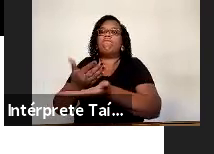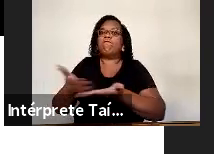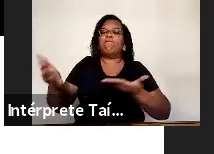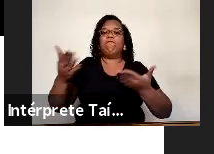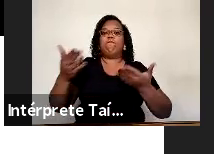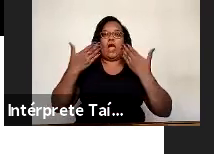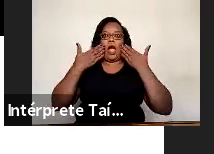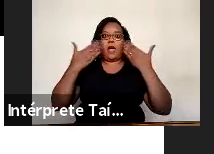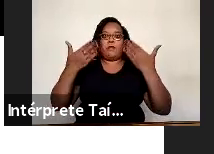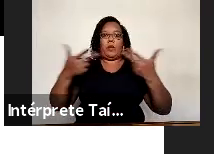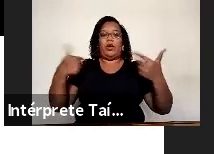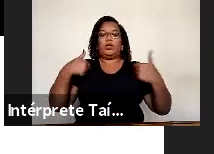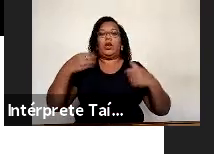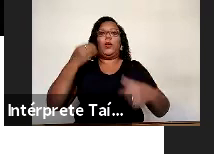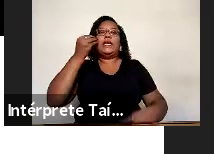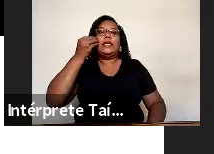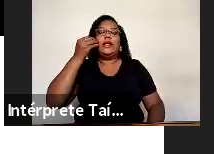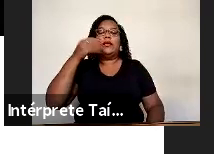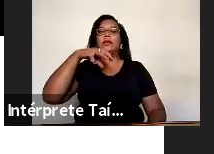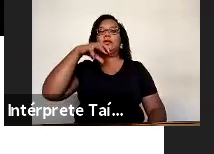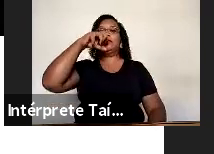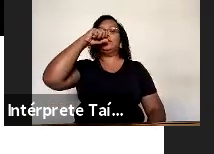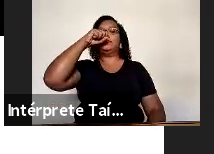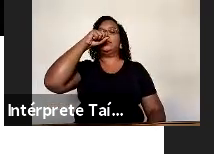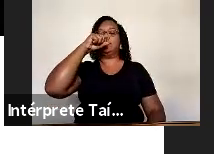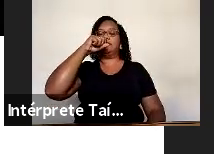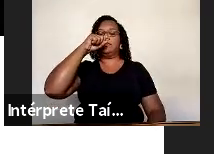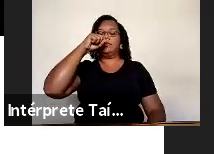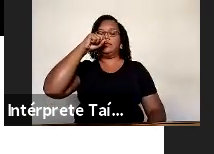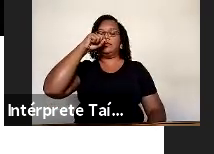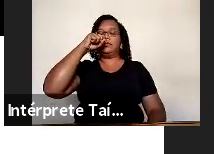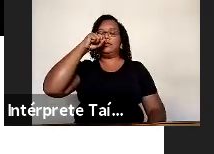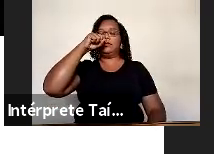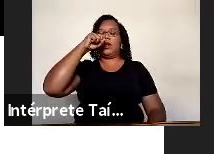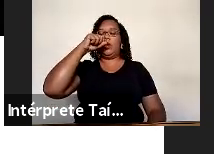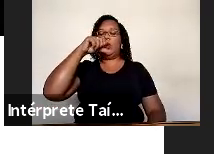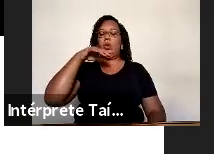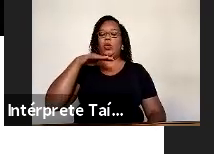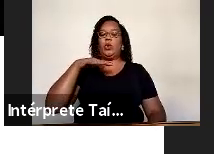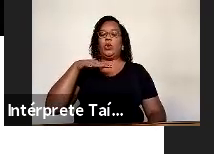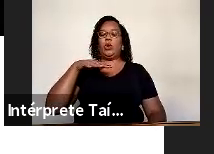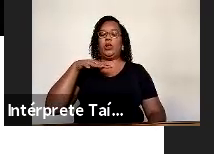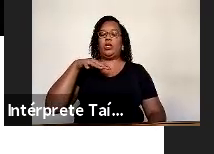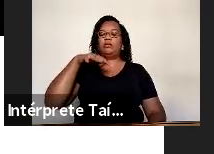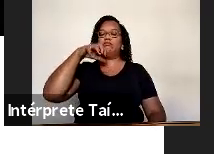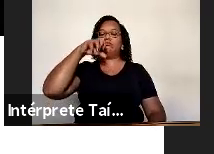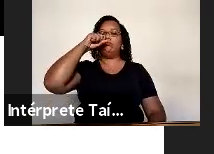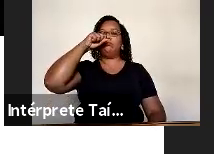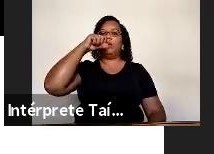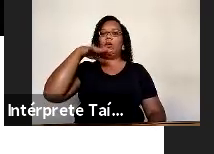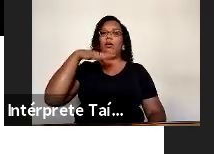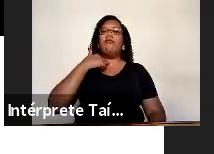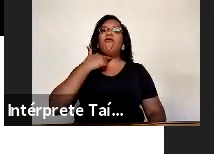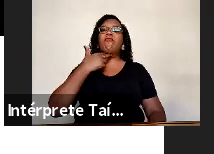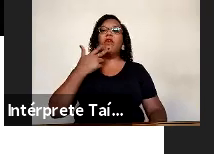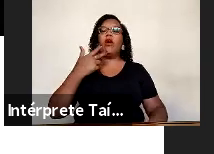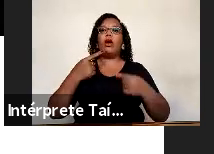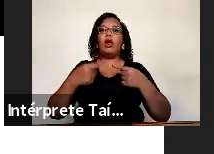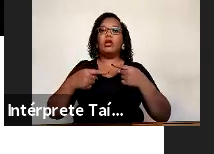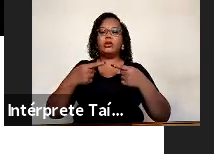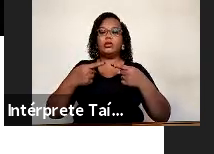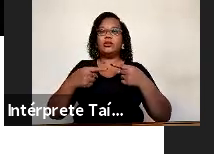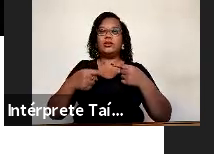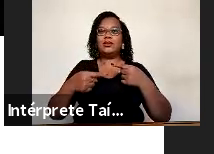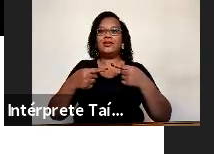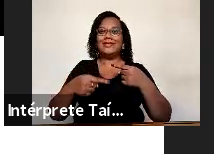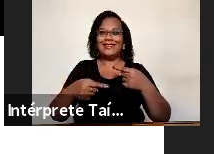my breath, and then I breathe out. But, you know, my voice breaks. See, my voice breaks, my legs are shaking, but I try